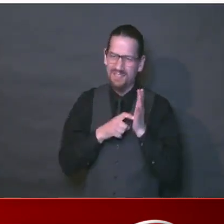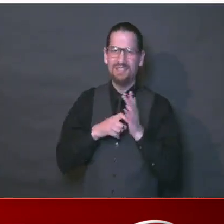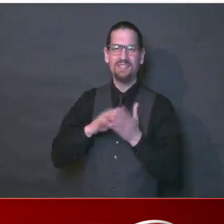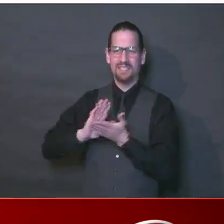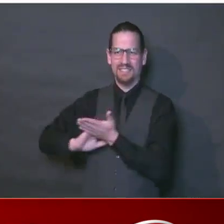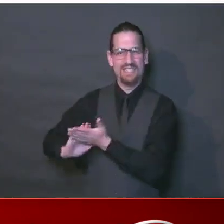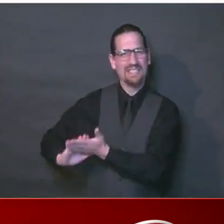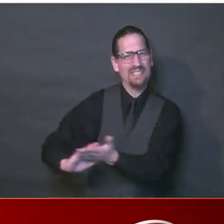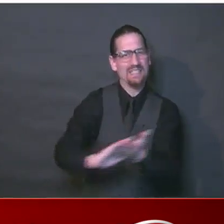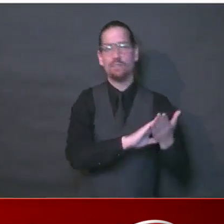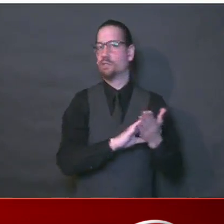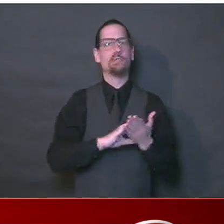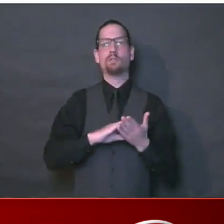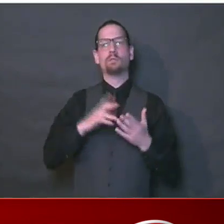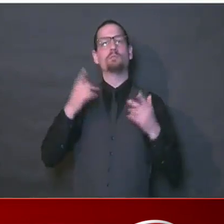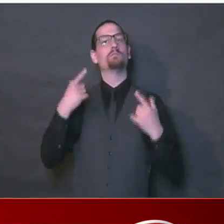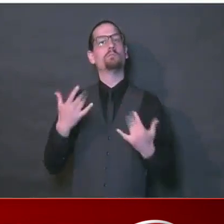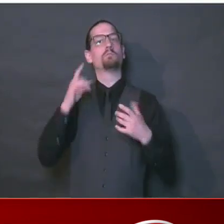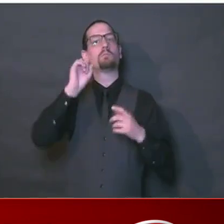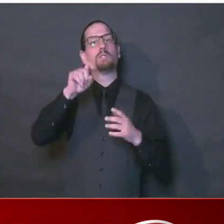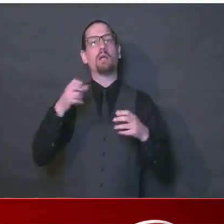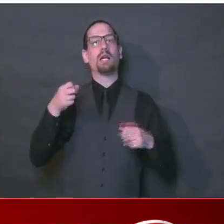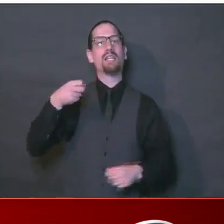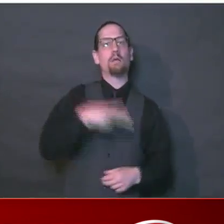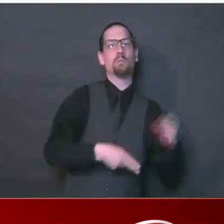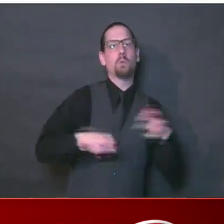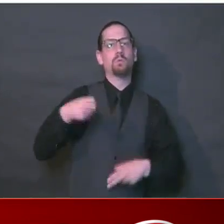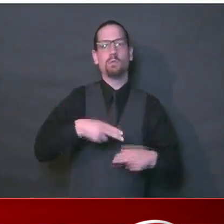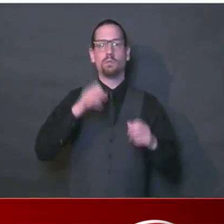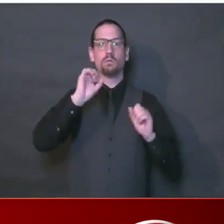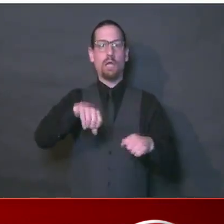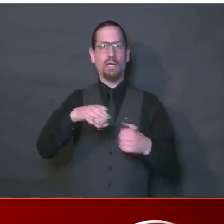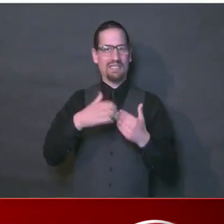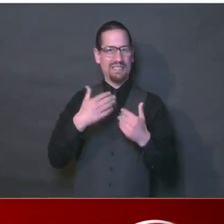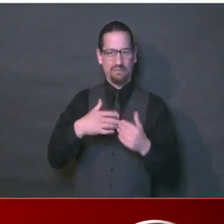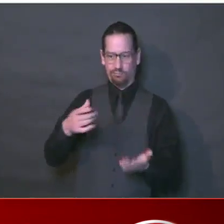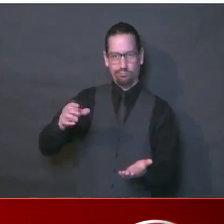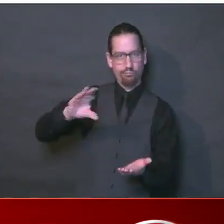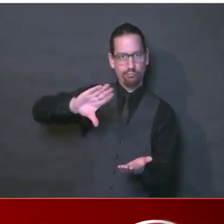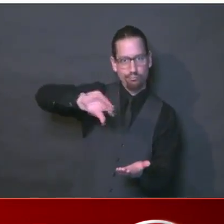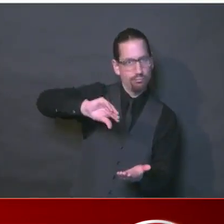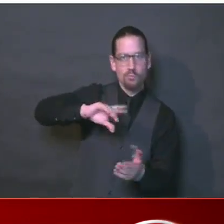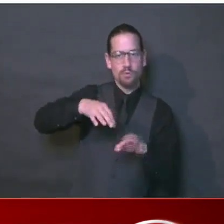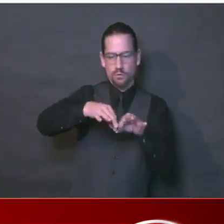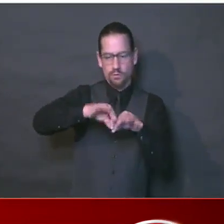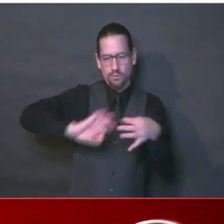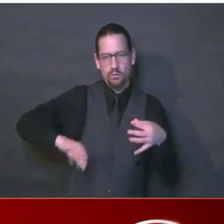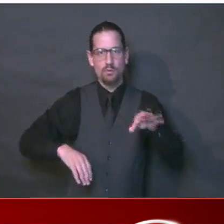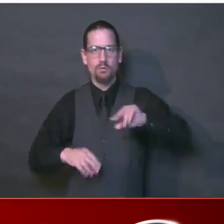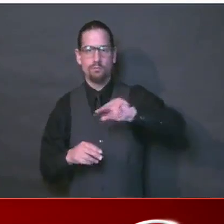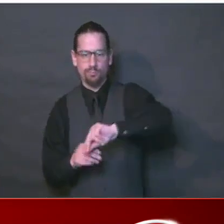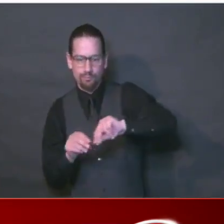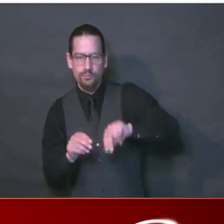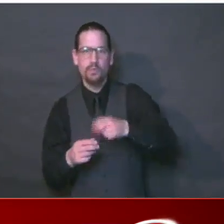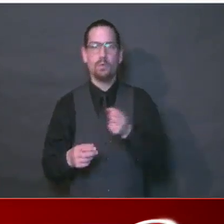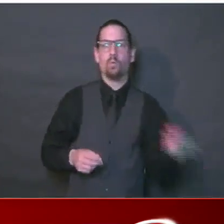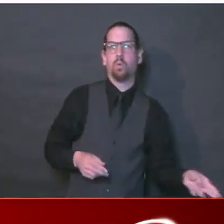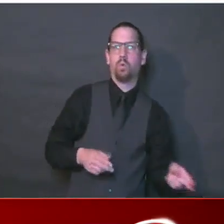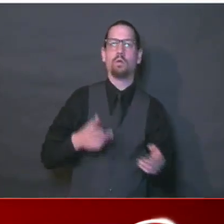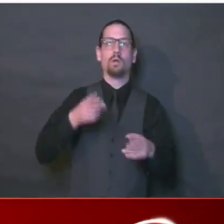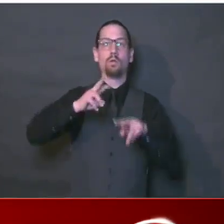containers for condiments. We want workers spaced out and diners spaced out to minimize